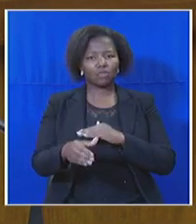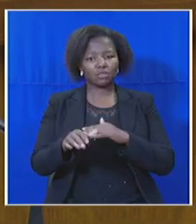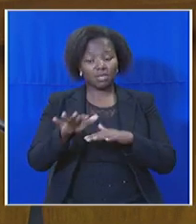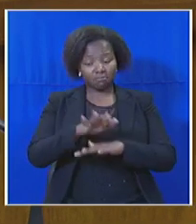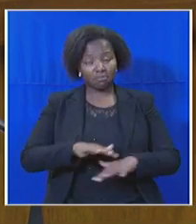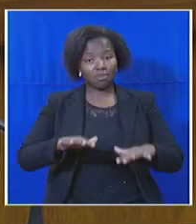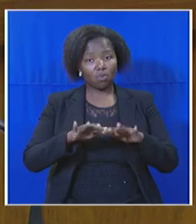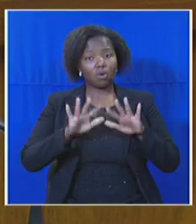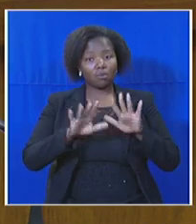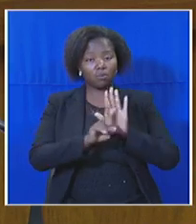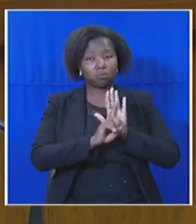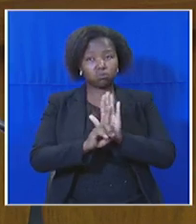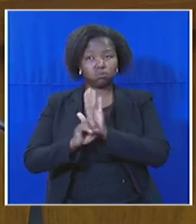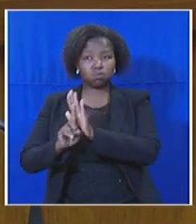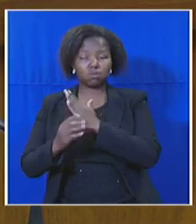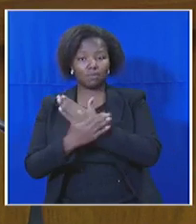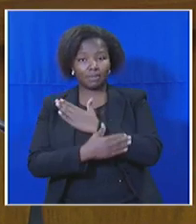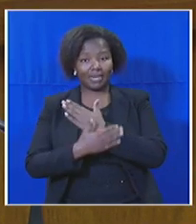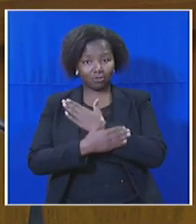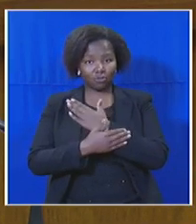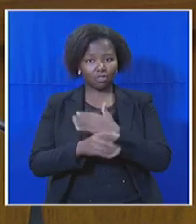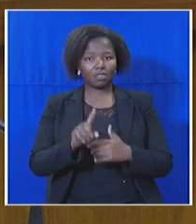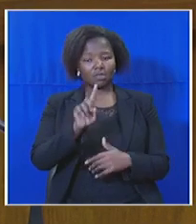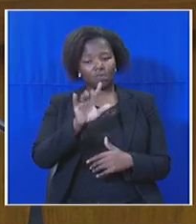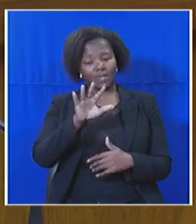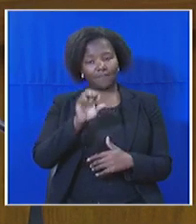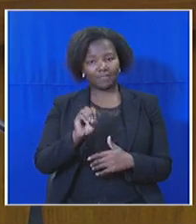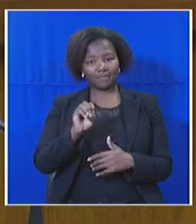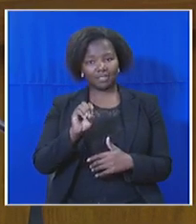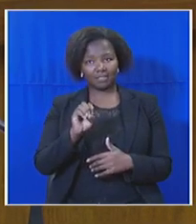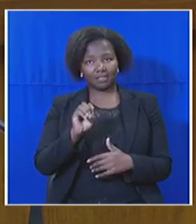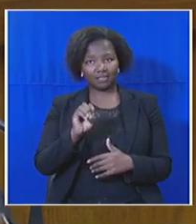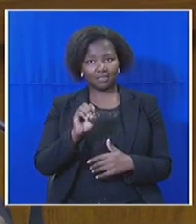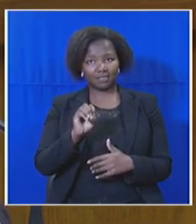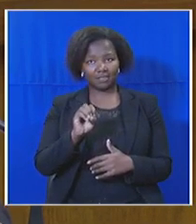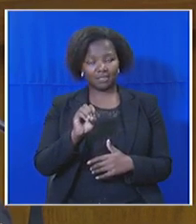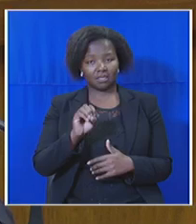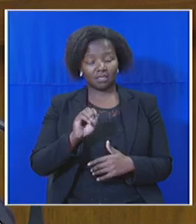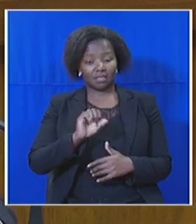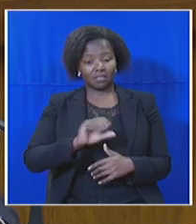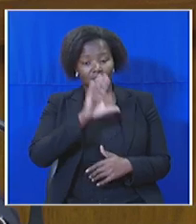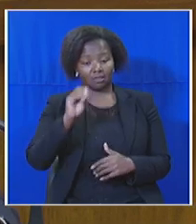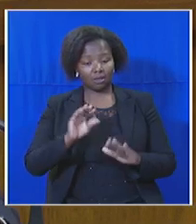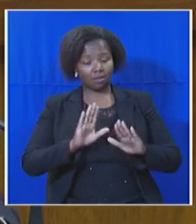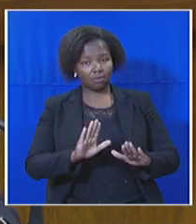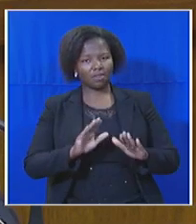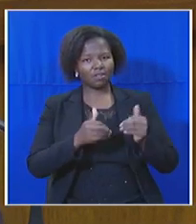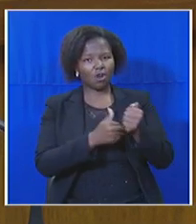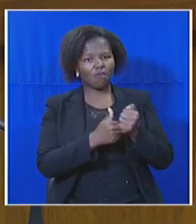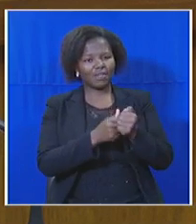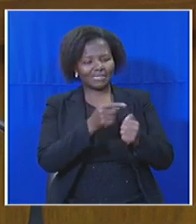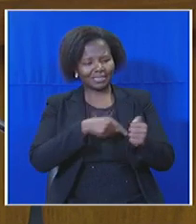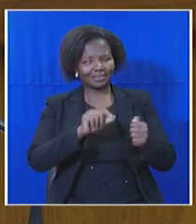150 diplomats and ambassadors from all of South Africa's 126 embassies and missions